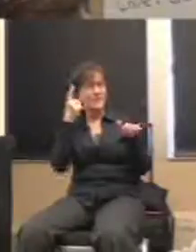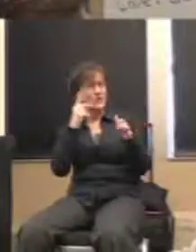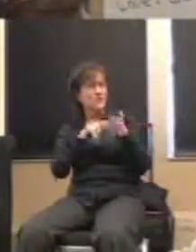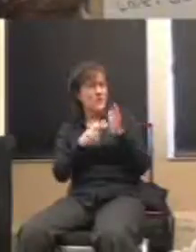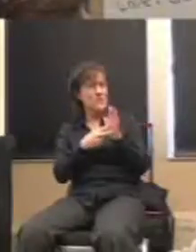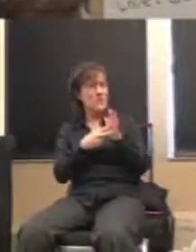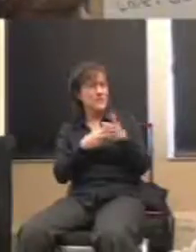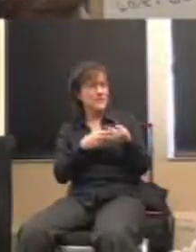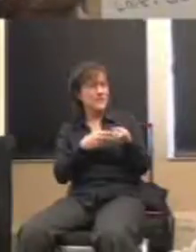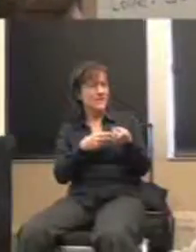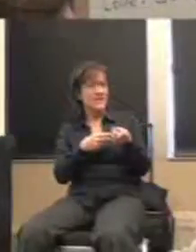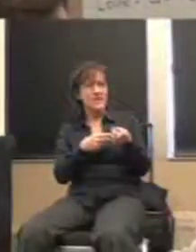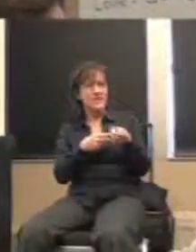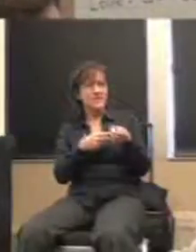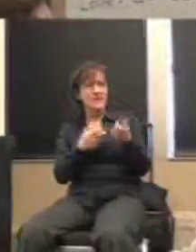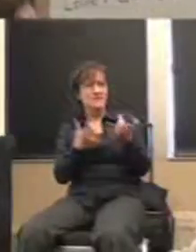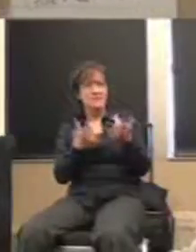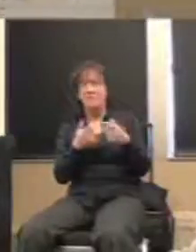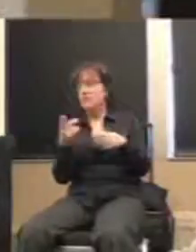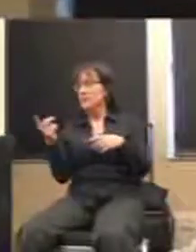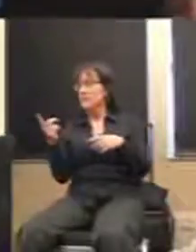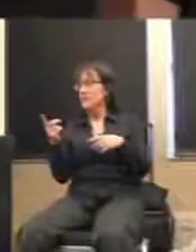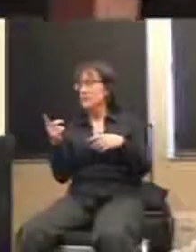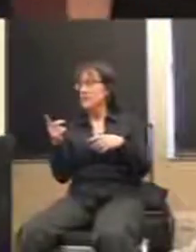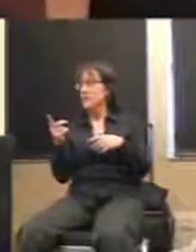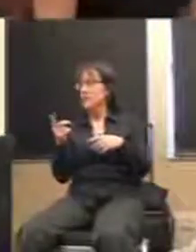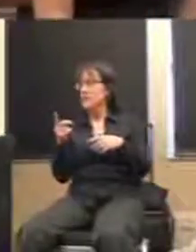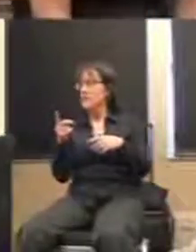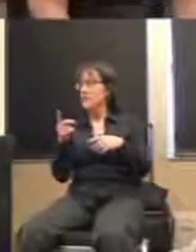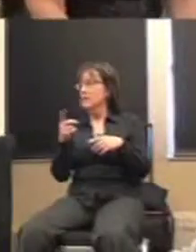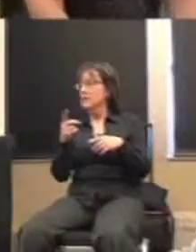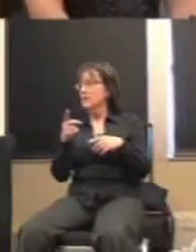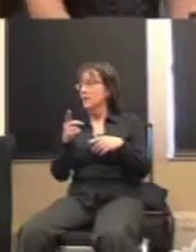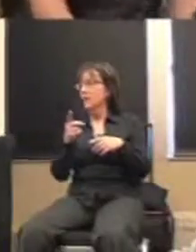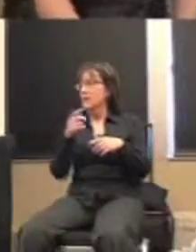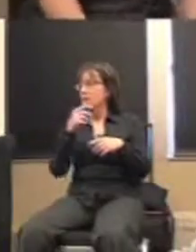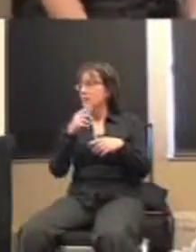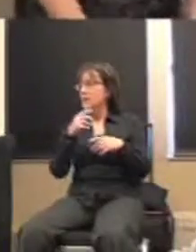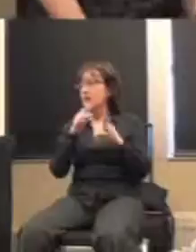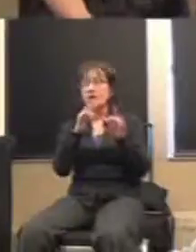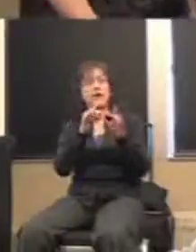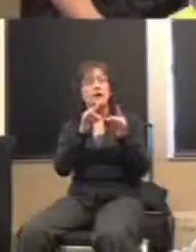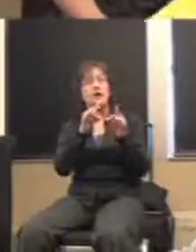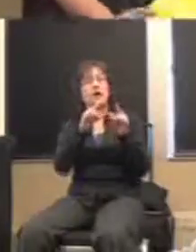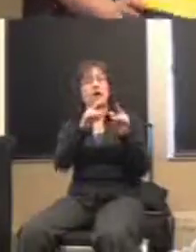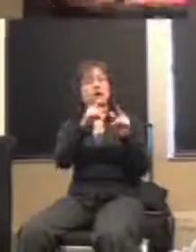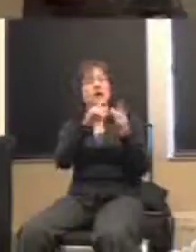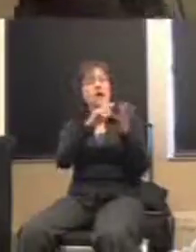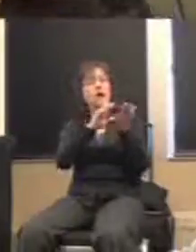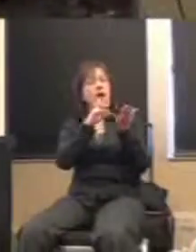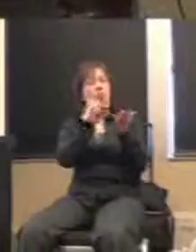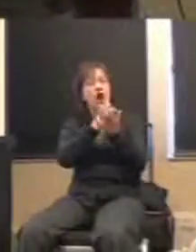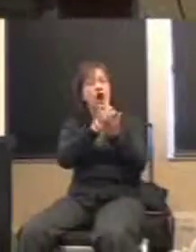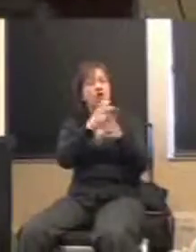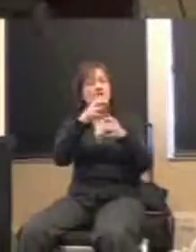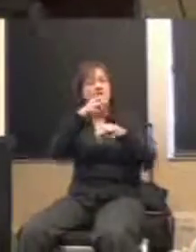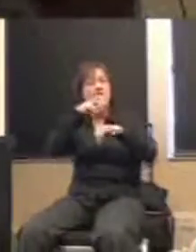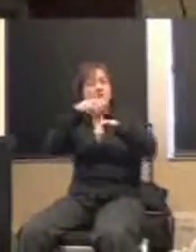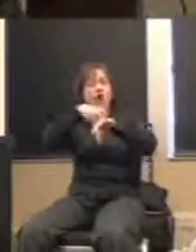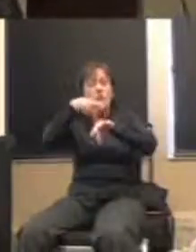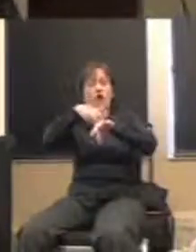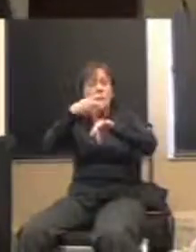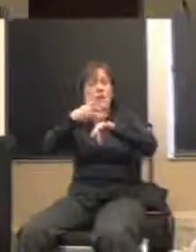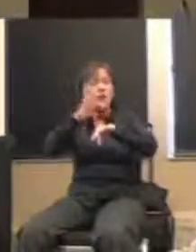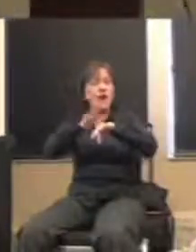that? Okay. The hook and the loop. So the hook part, the hard part of the Velcro, you want on the